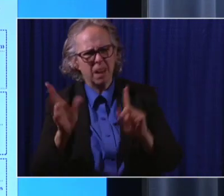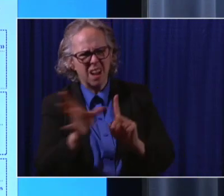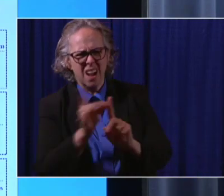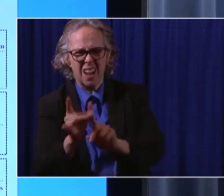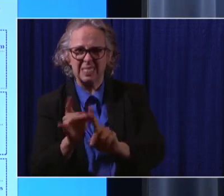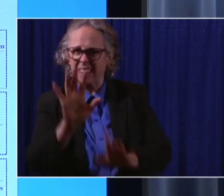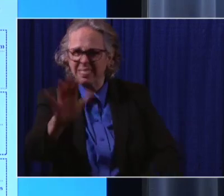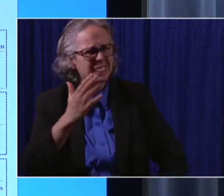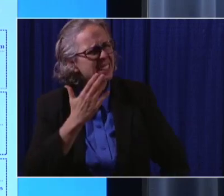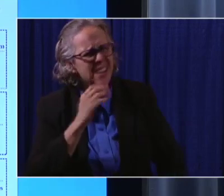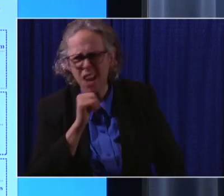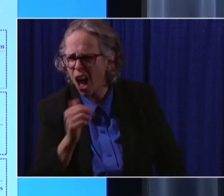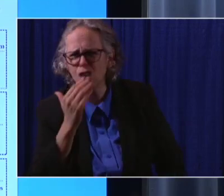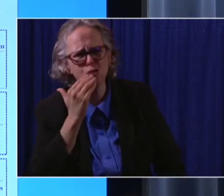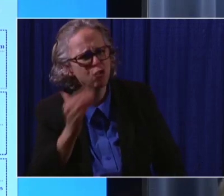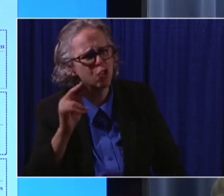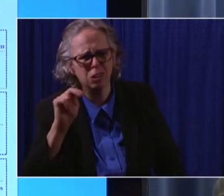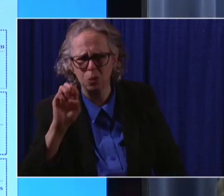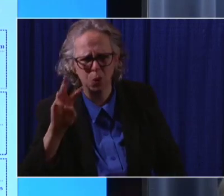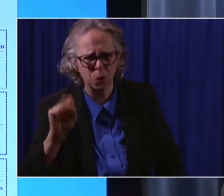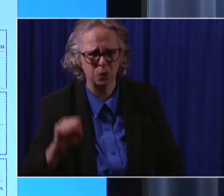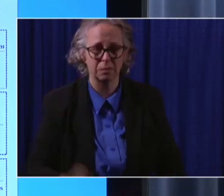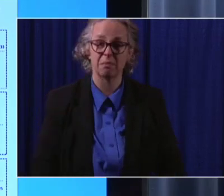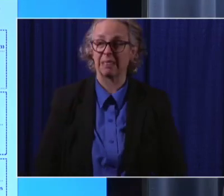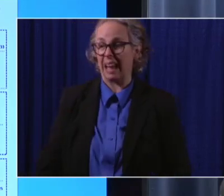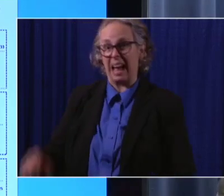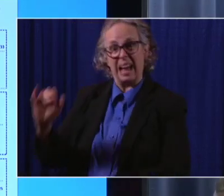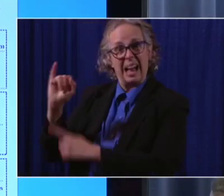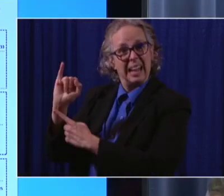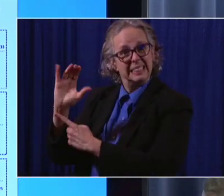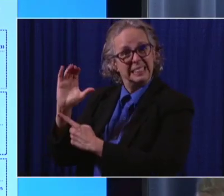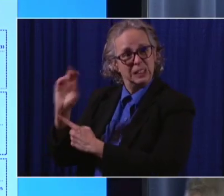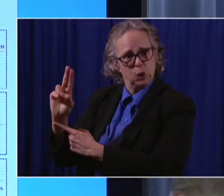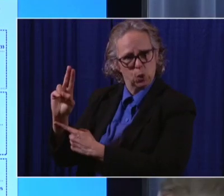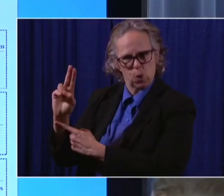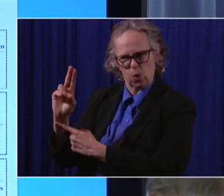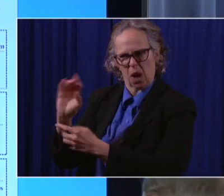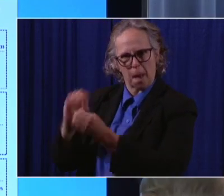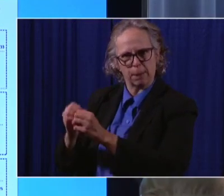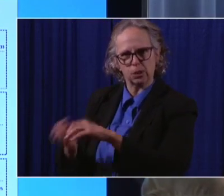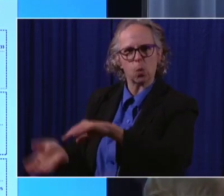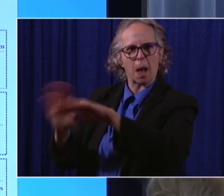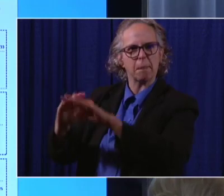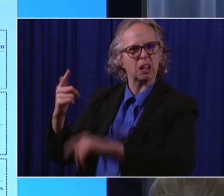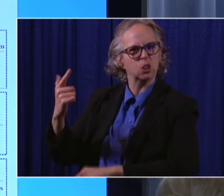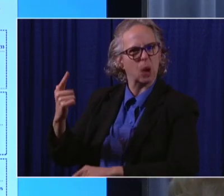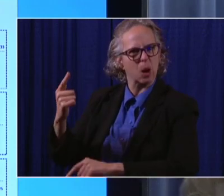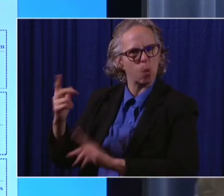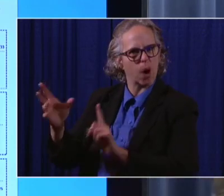at ICU admissions, these are up a little bit above the